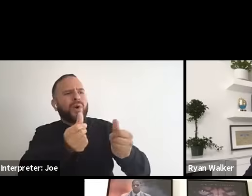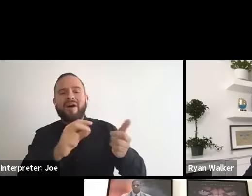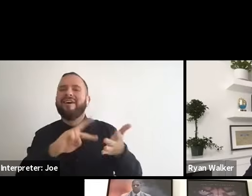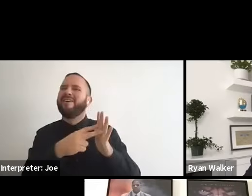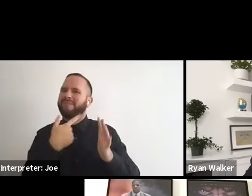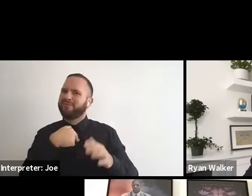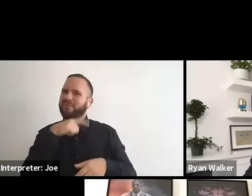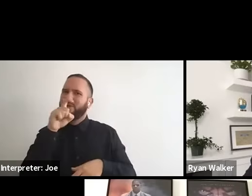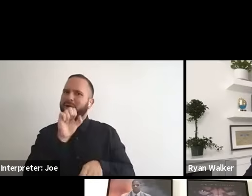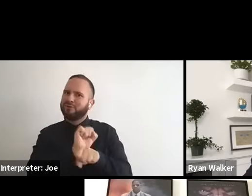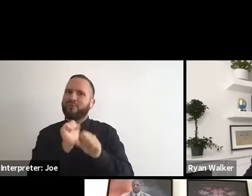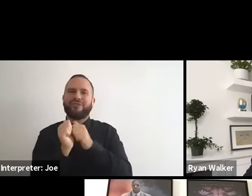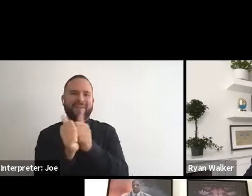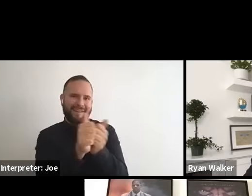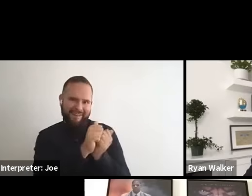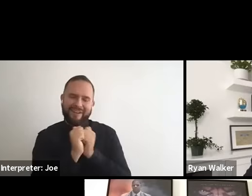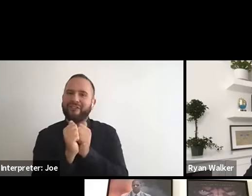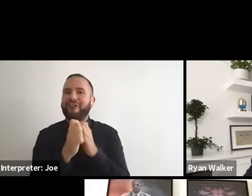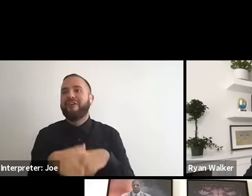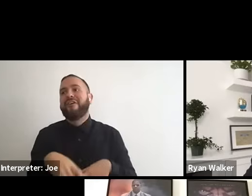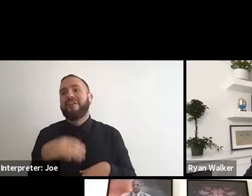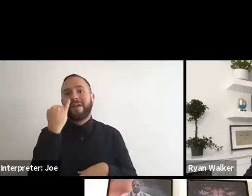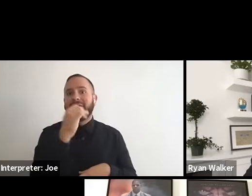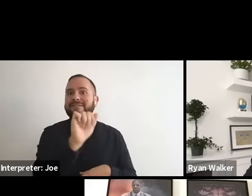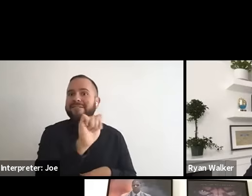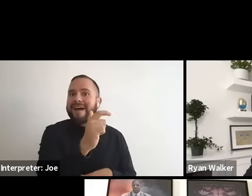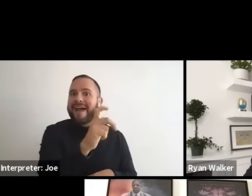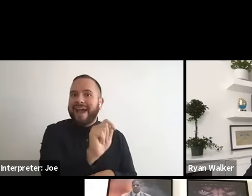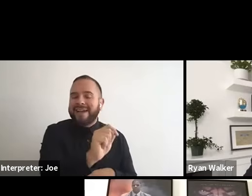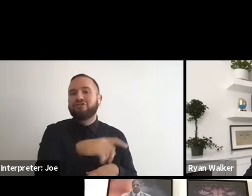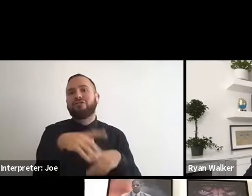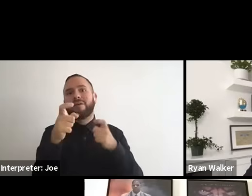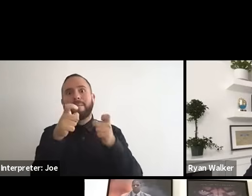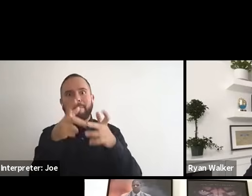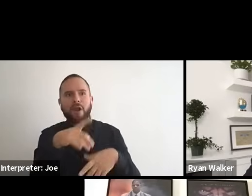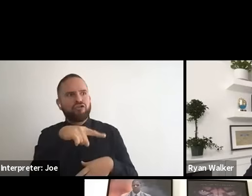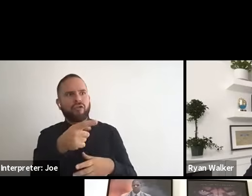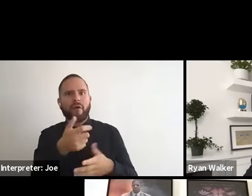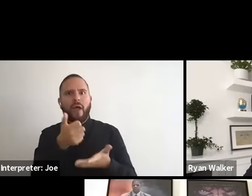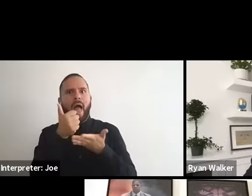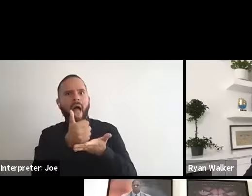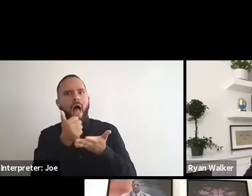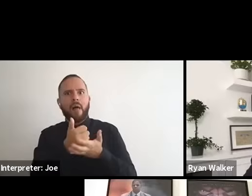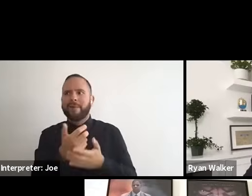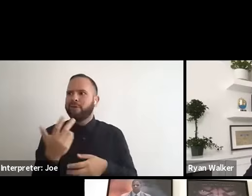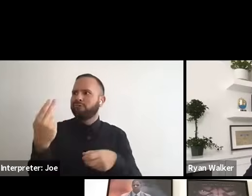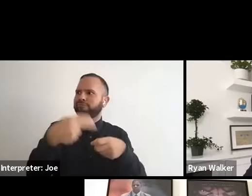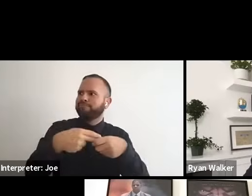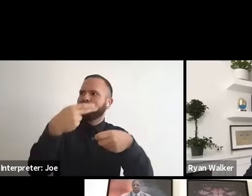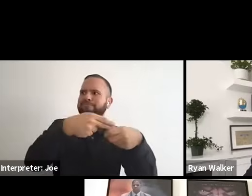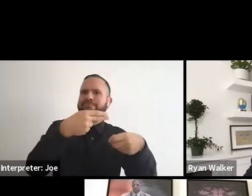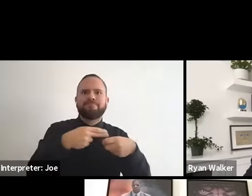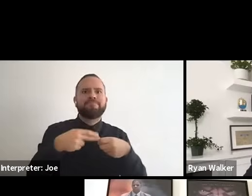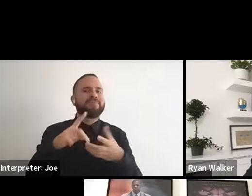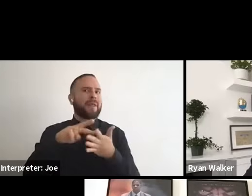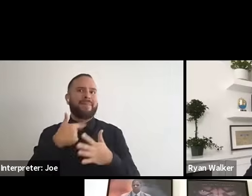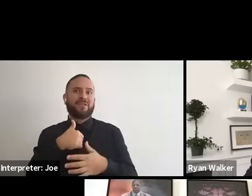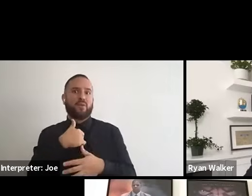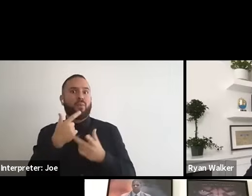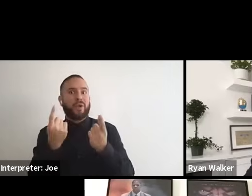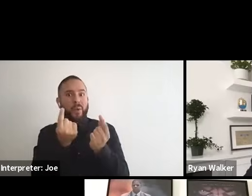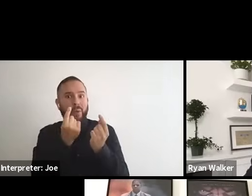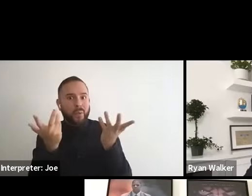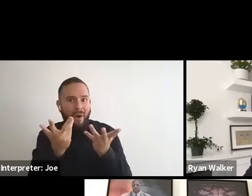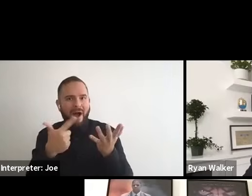When your agent and manager are getting you into certain rooms, positioning you in certain ways, we're always an asset. I like to think of myself